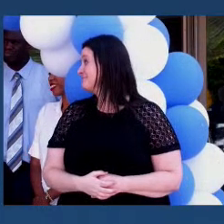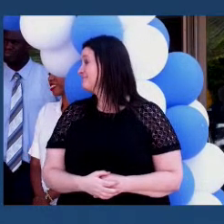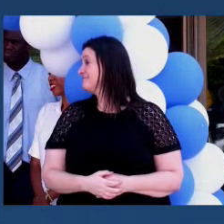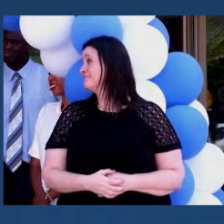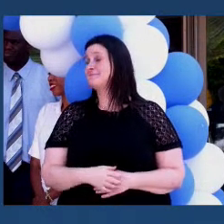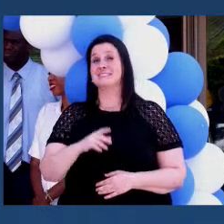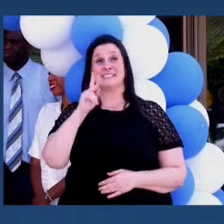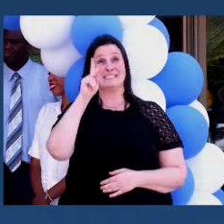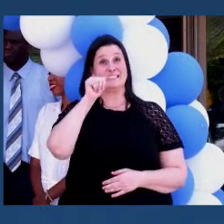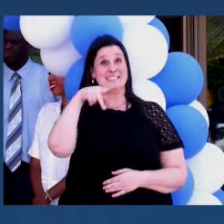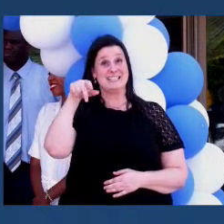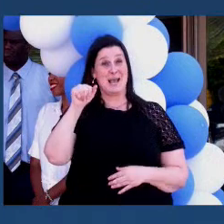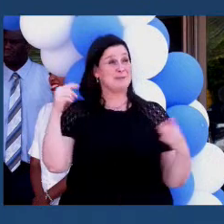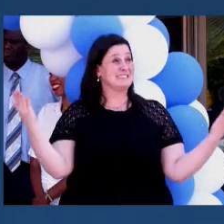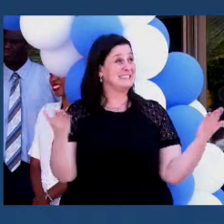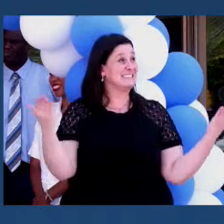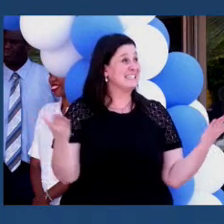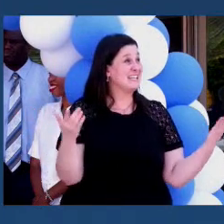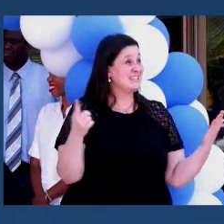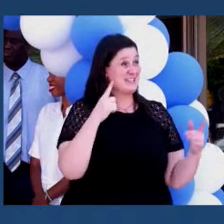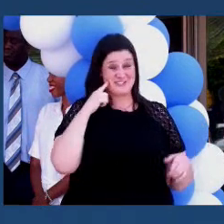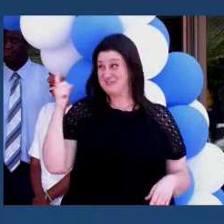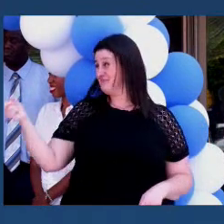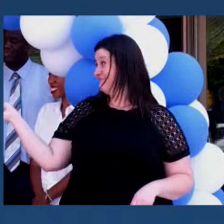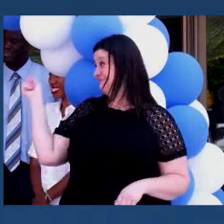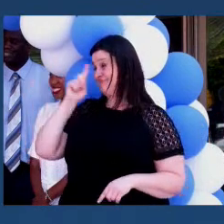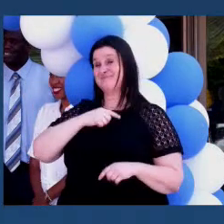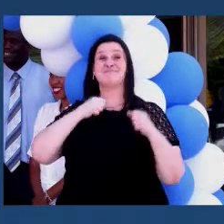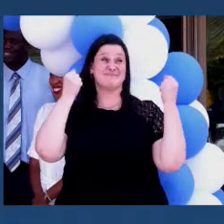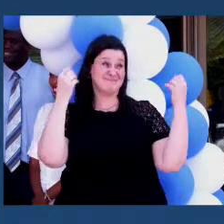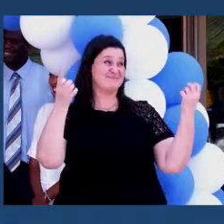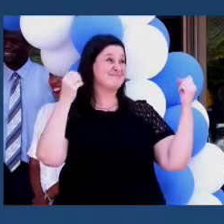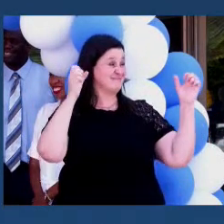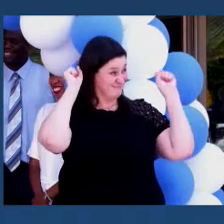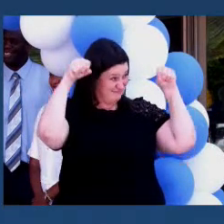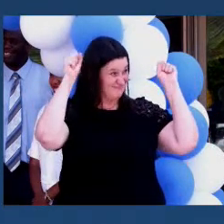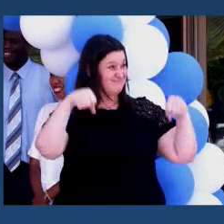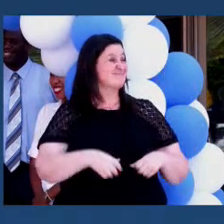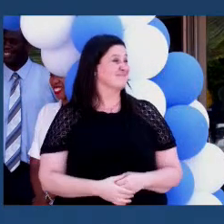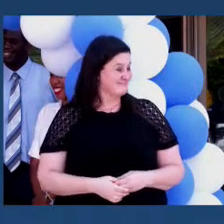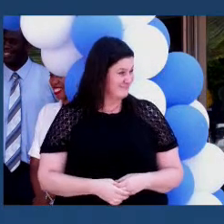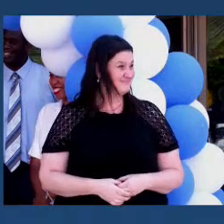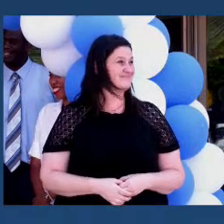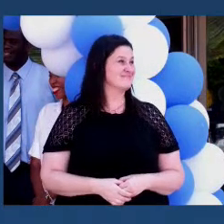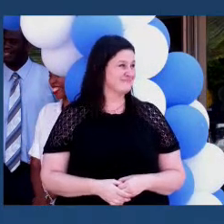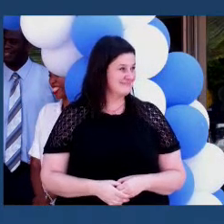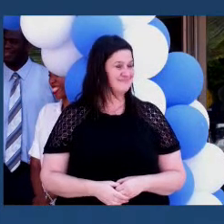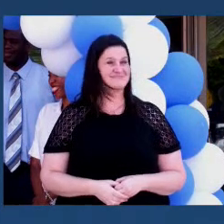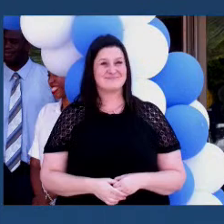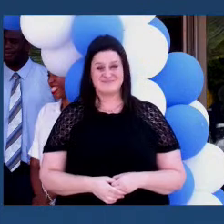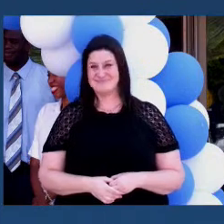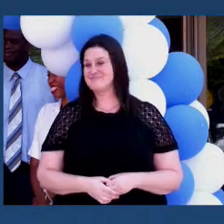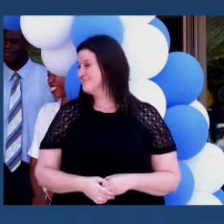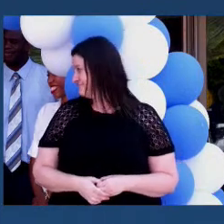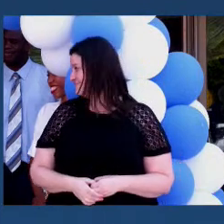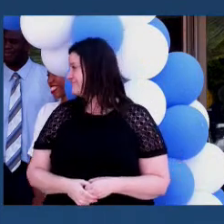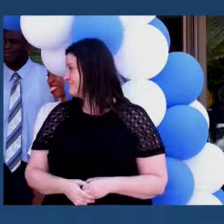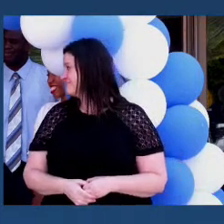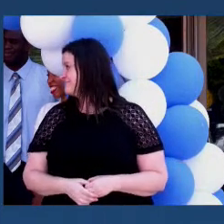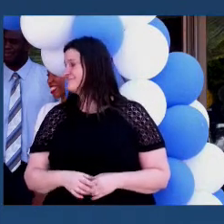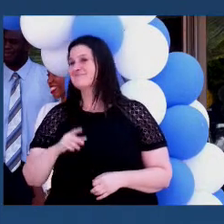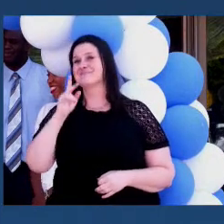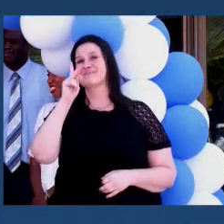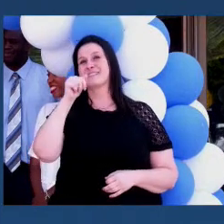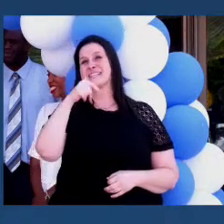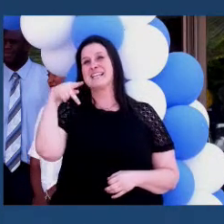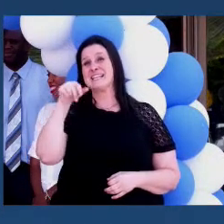Any Kappas in the house? Any Kappas in the house? All right. And the